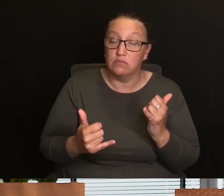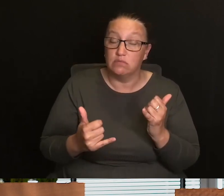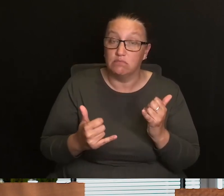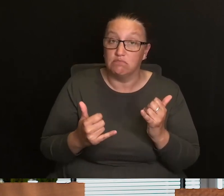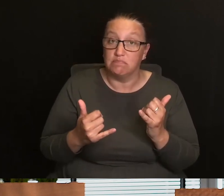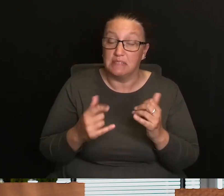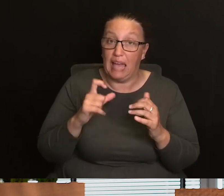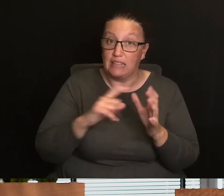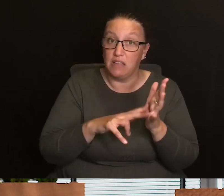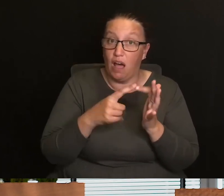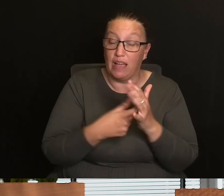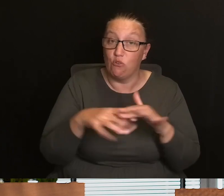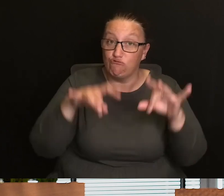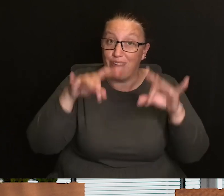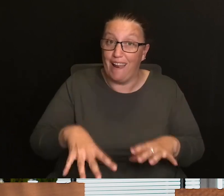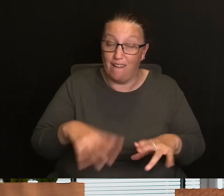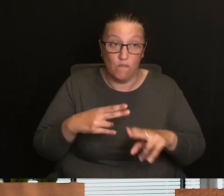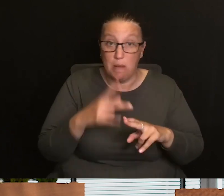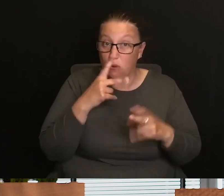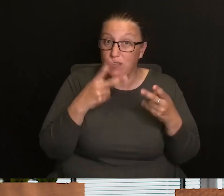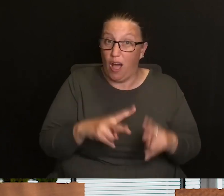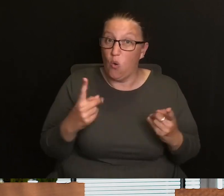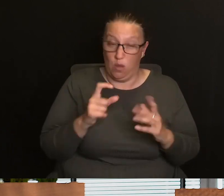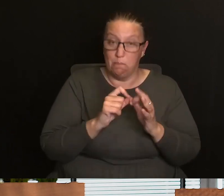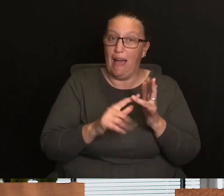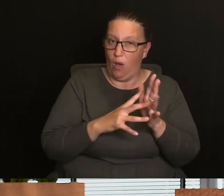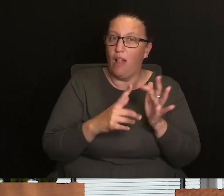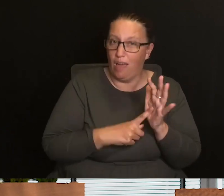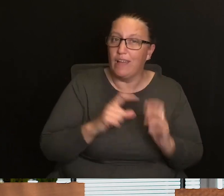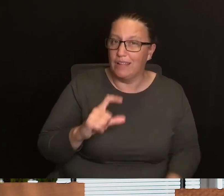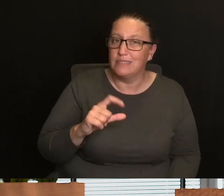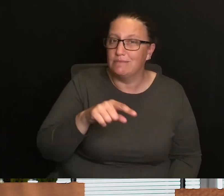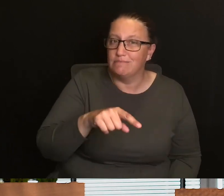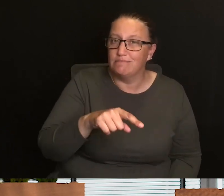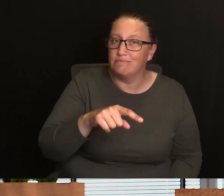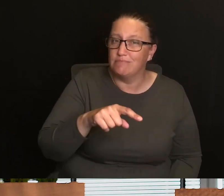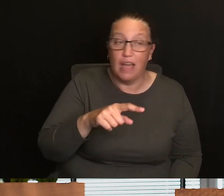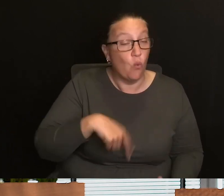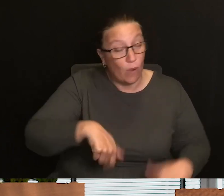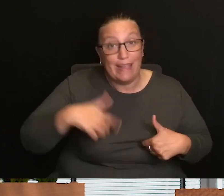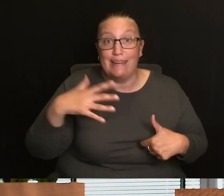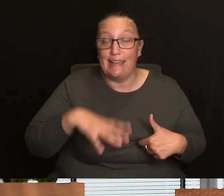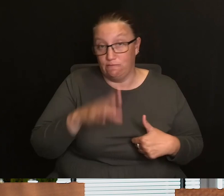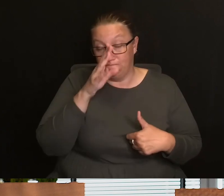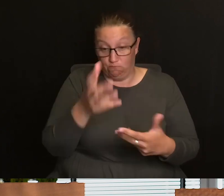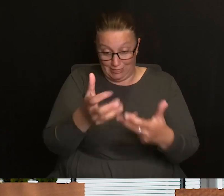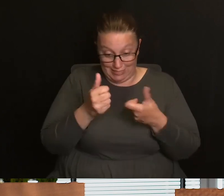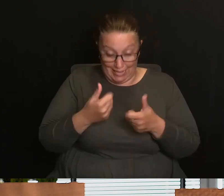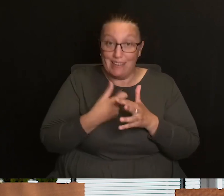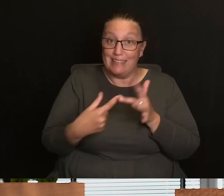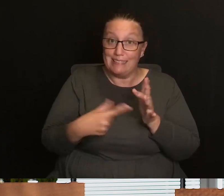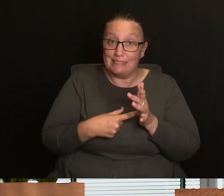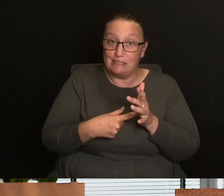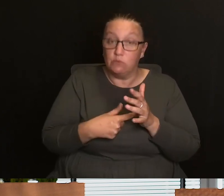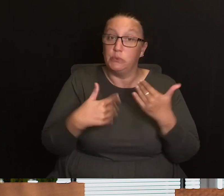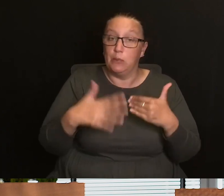country. And much of this is preventable if we all do the screening test when it comes in the mail. So that's my message